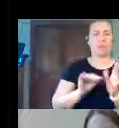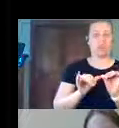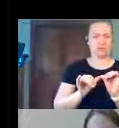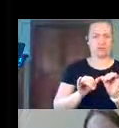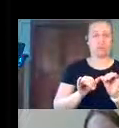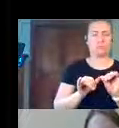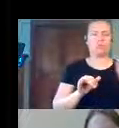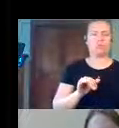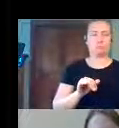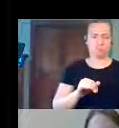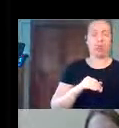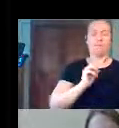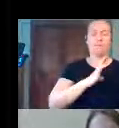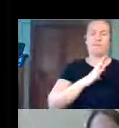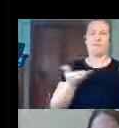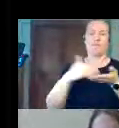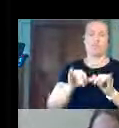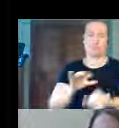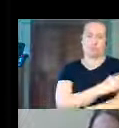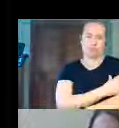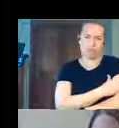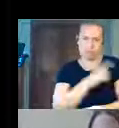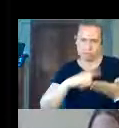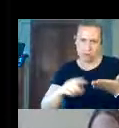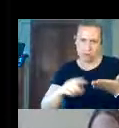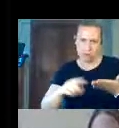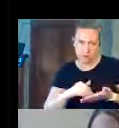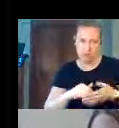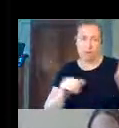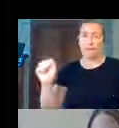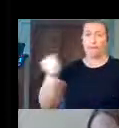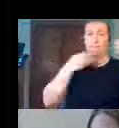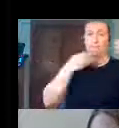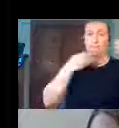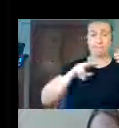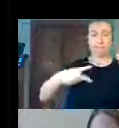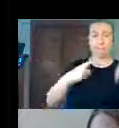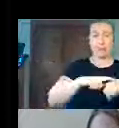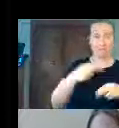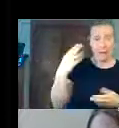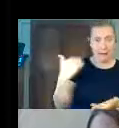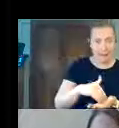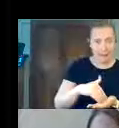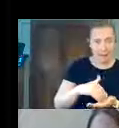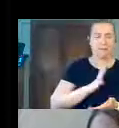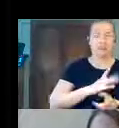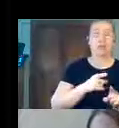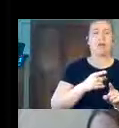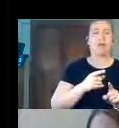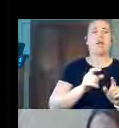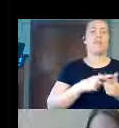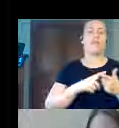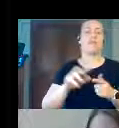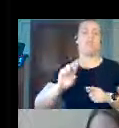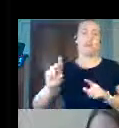high, and that allows them to go into an order set, a smart set on the right, that walks them